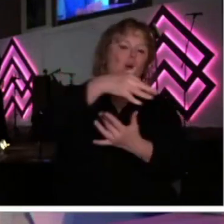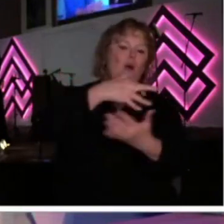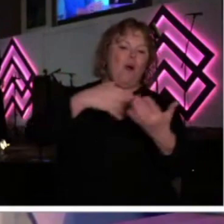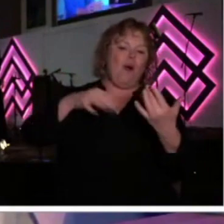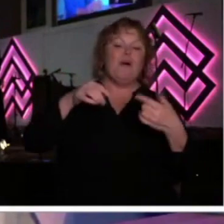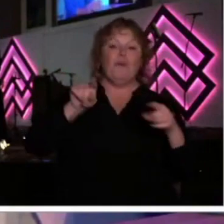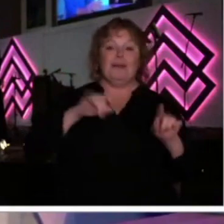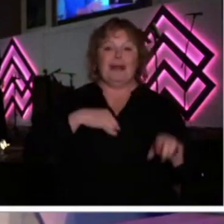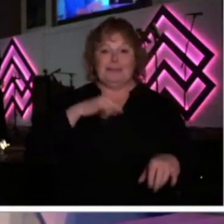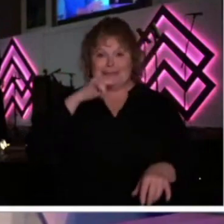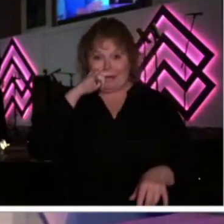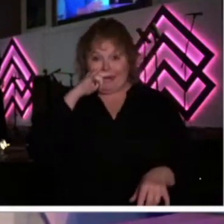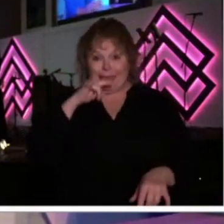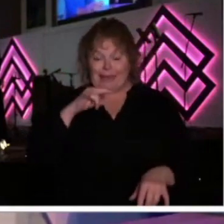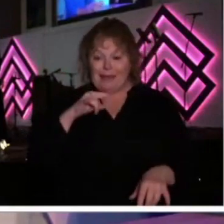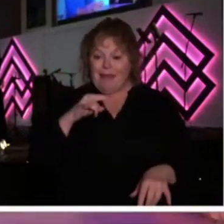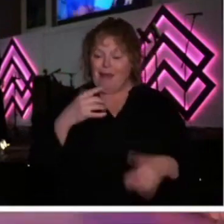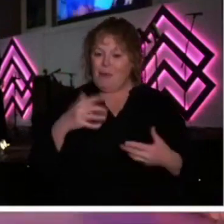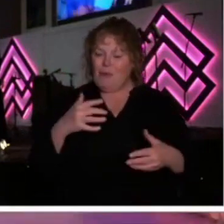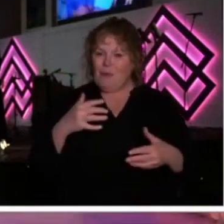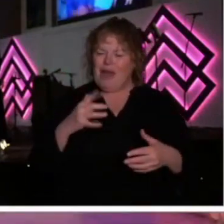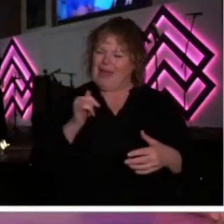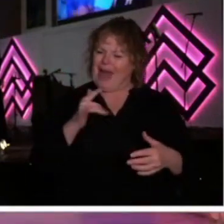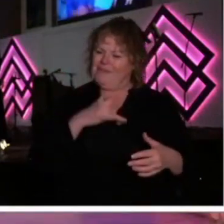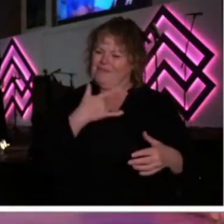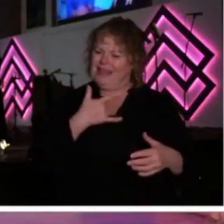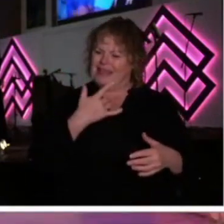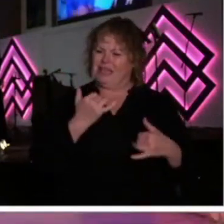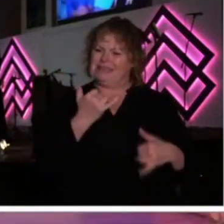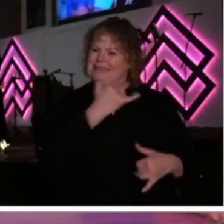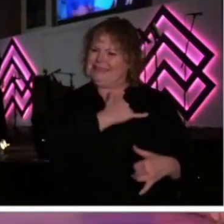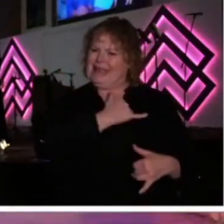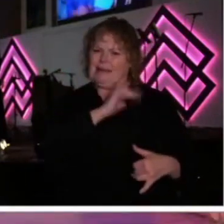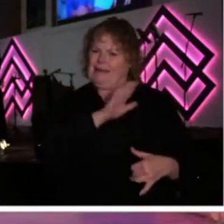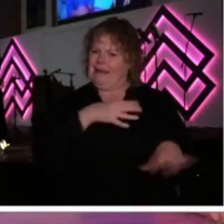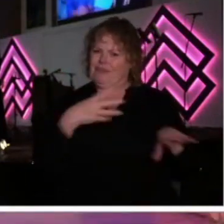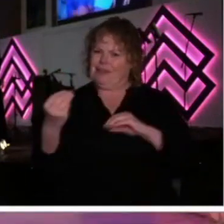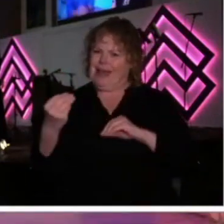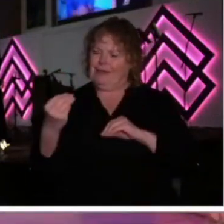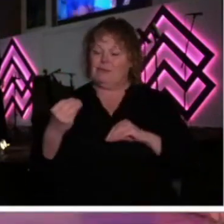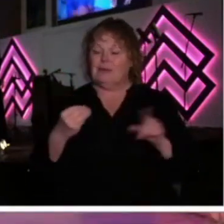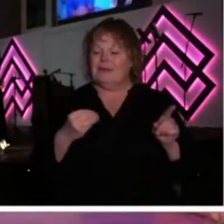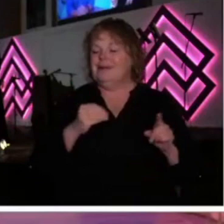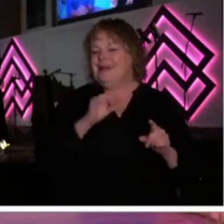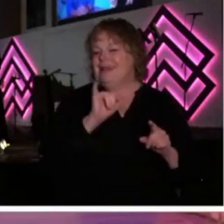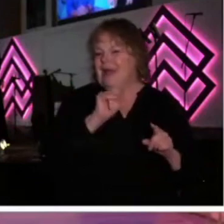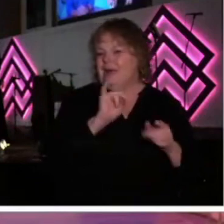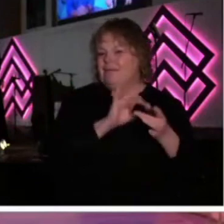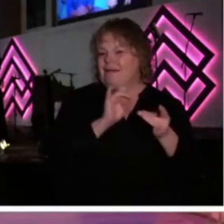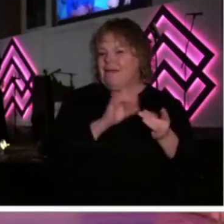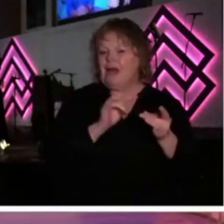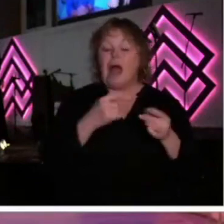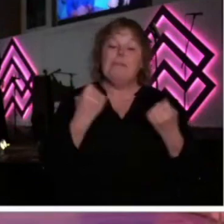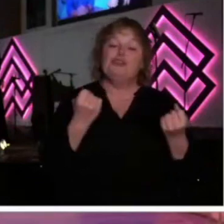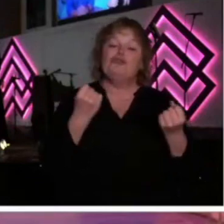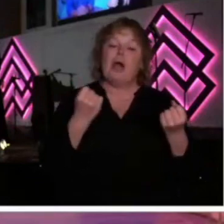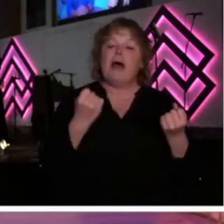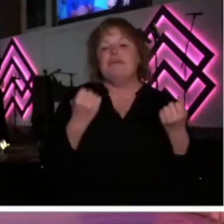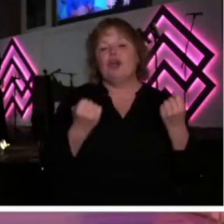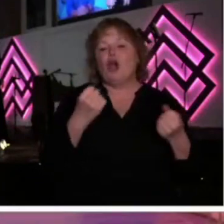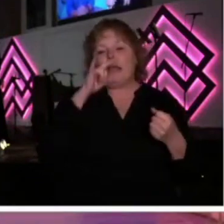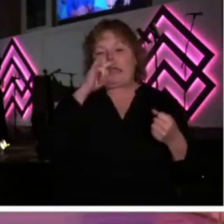was real. I could see what was real. It never left me. And there's nothing like I'll be driving in the car and I'll put, you know, worship music on for